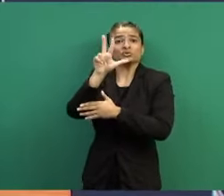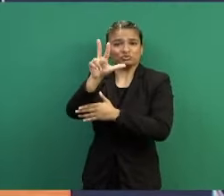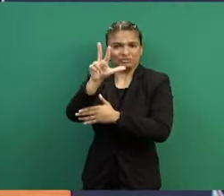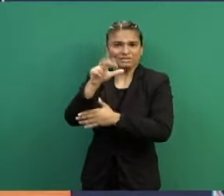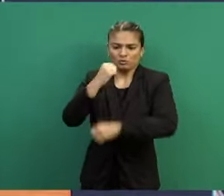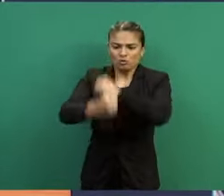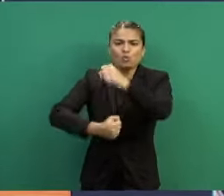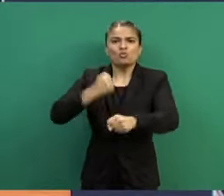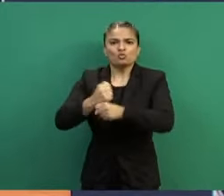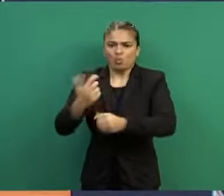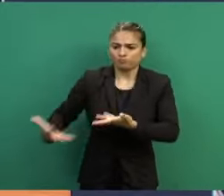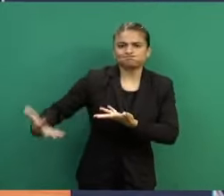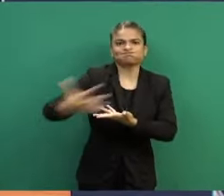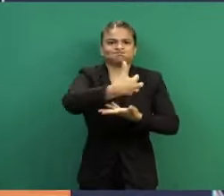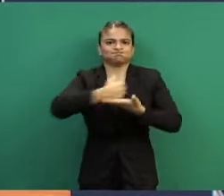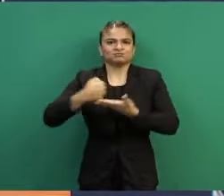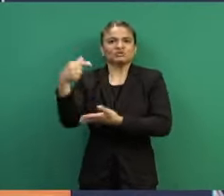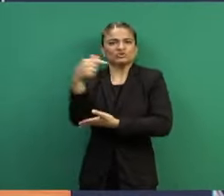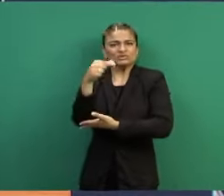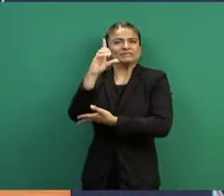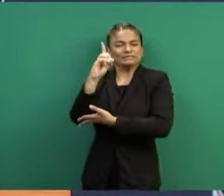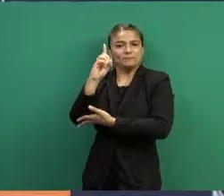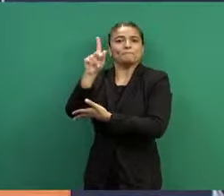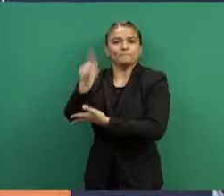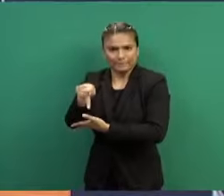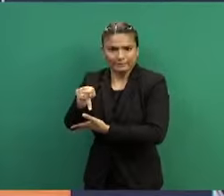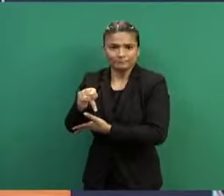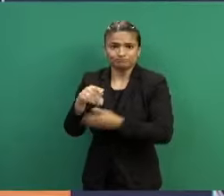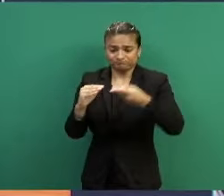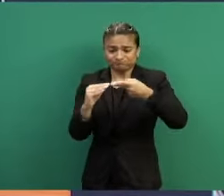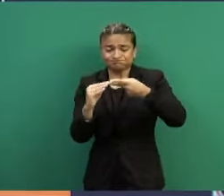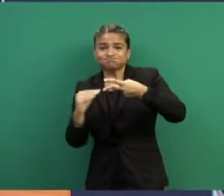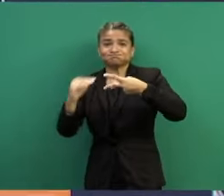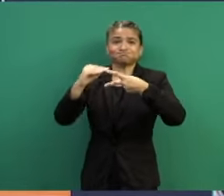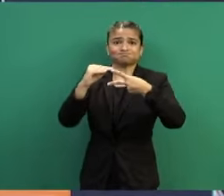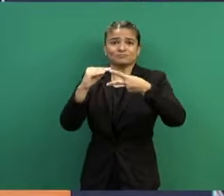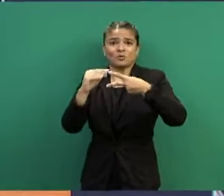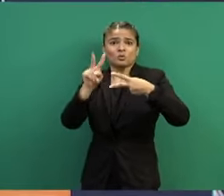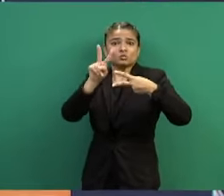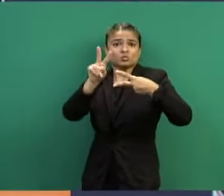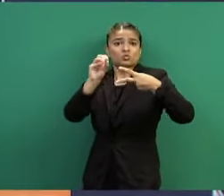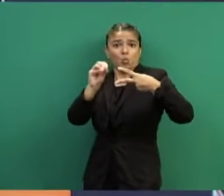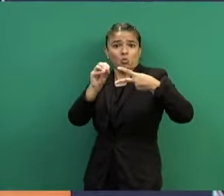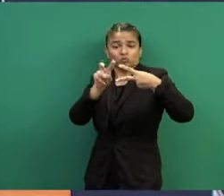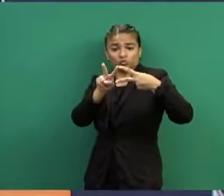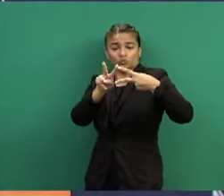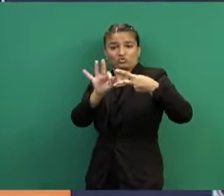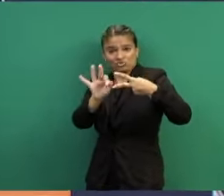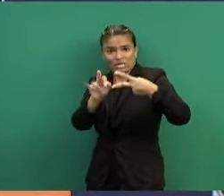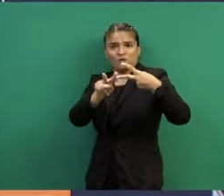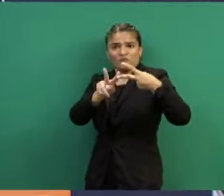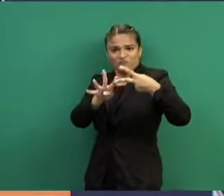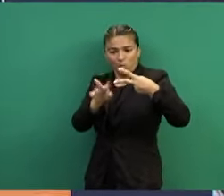2.6% of GDP in 2024 and to 3.5% of GDP